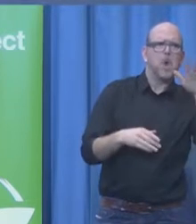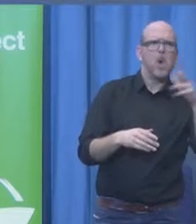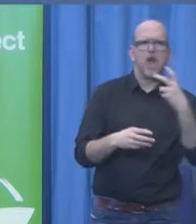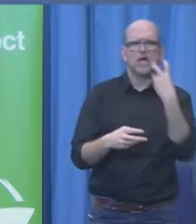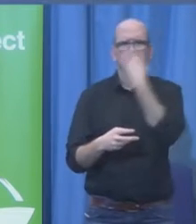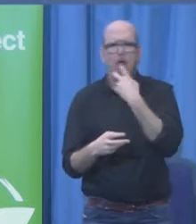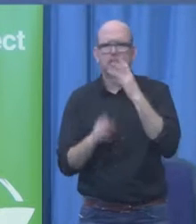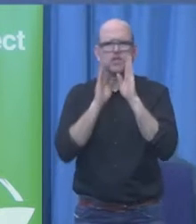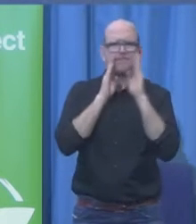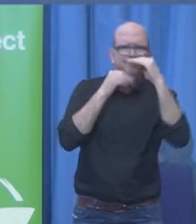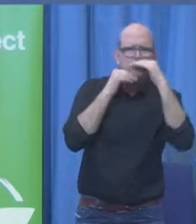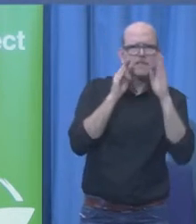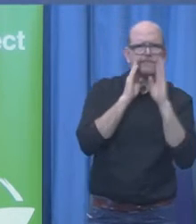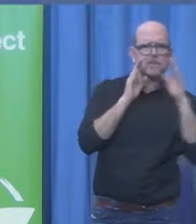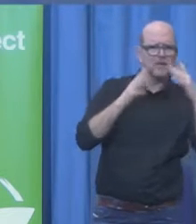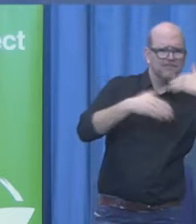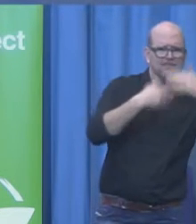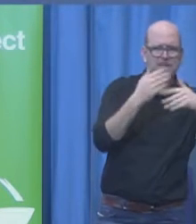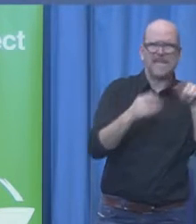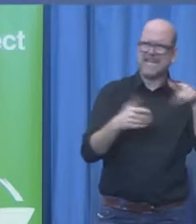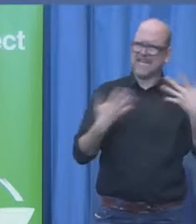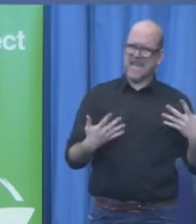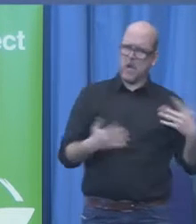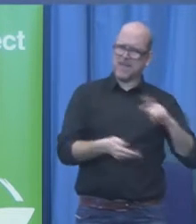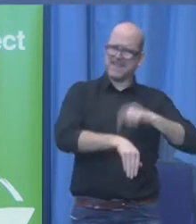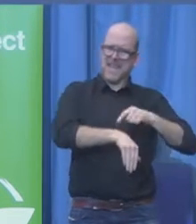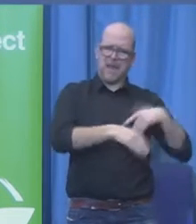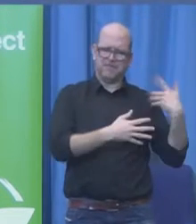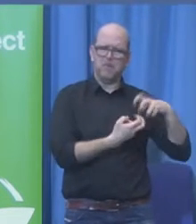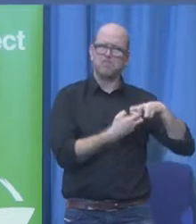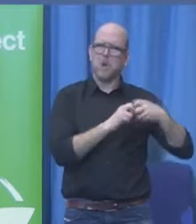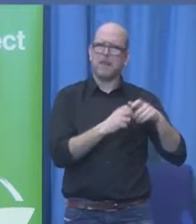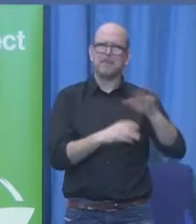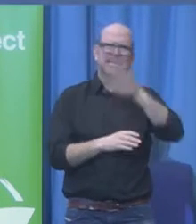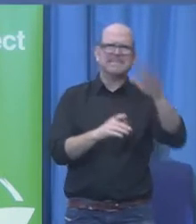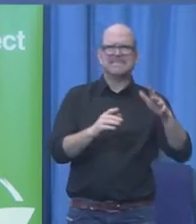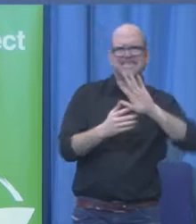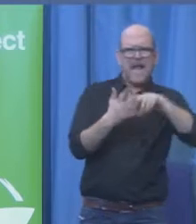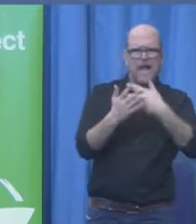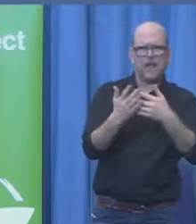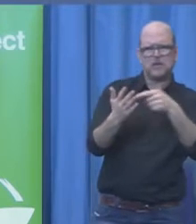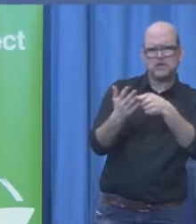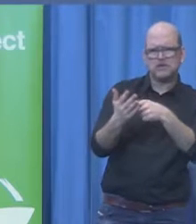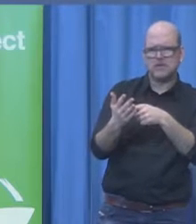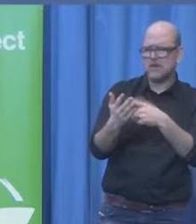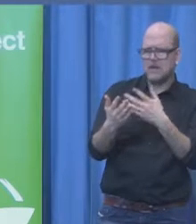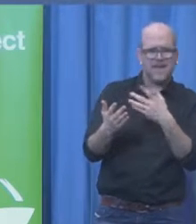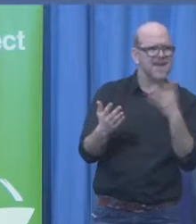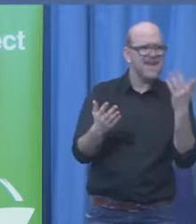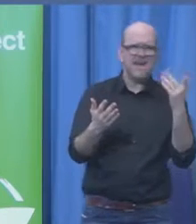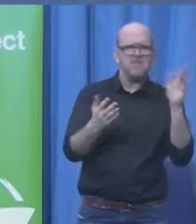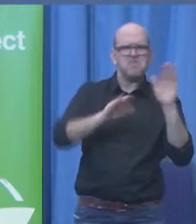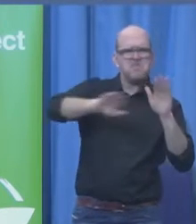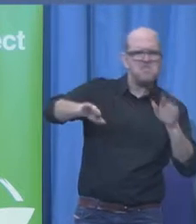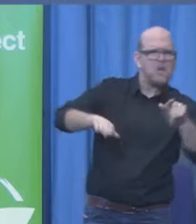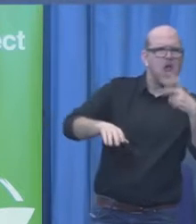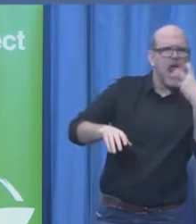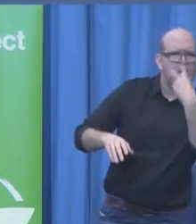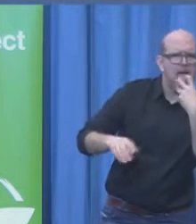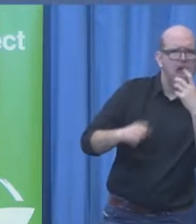the normal way of speaking aloud. Speaking and